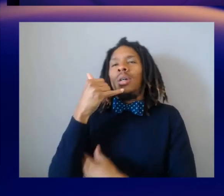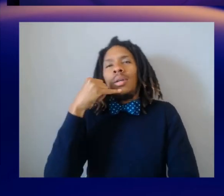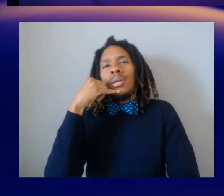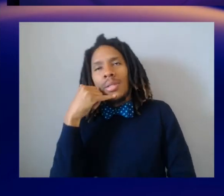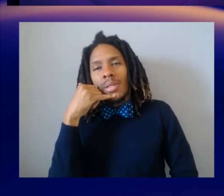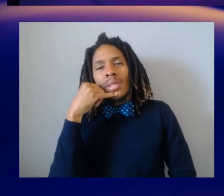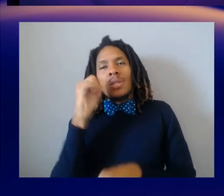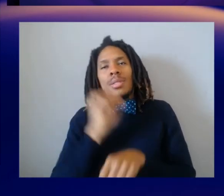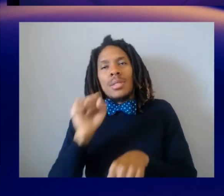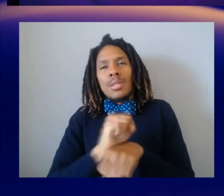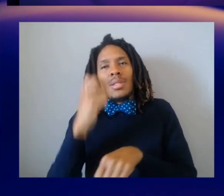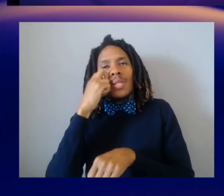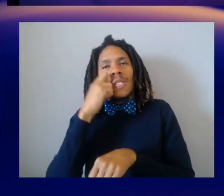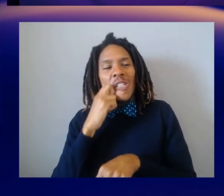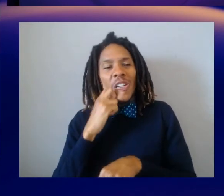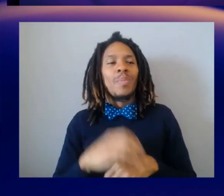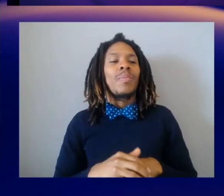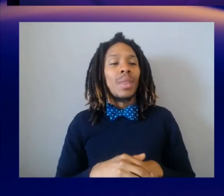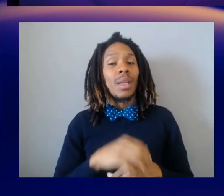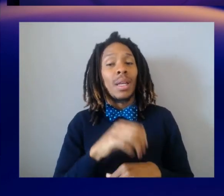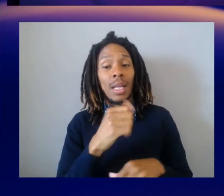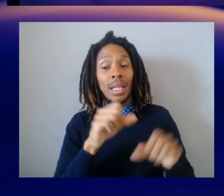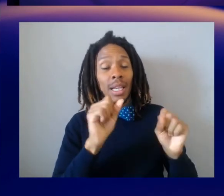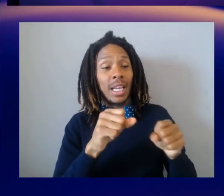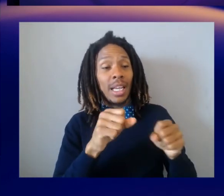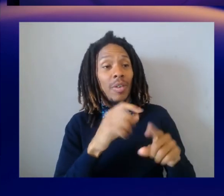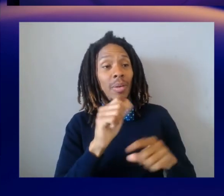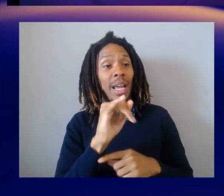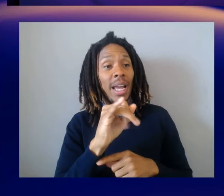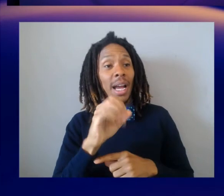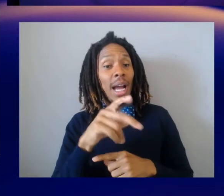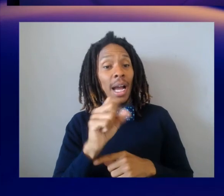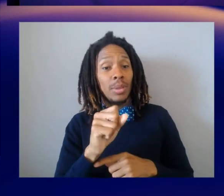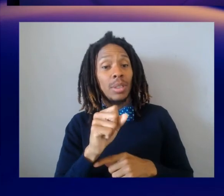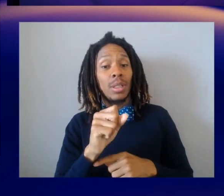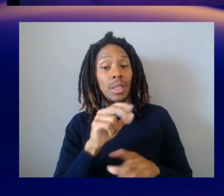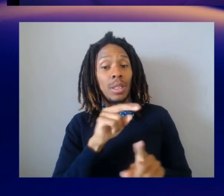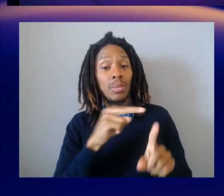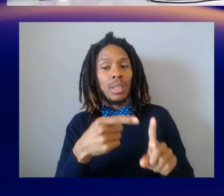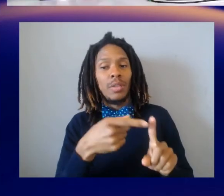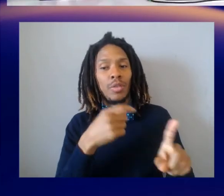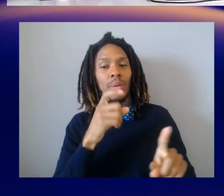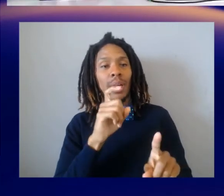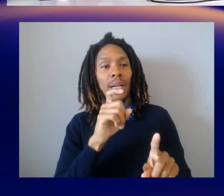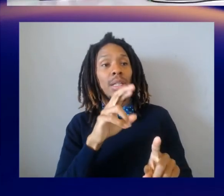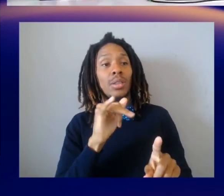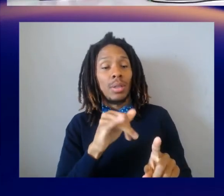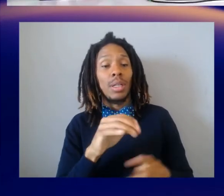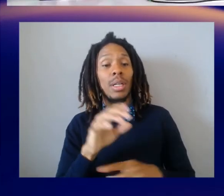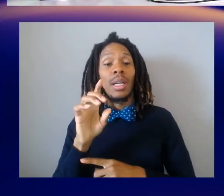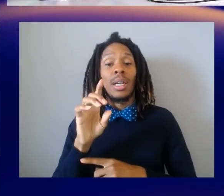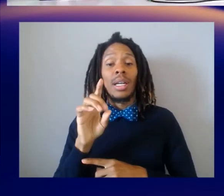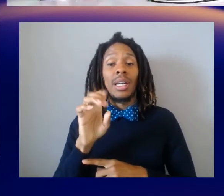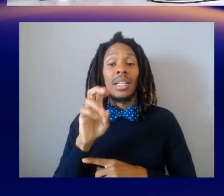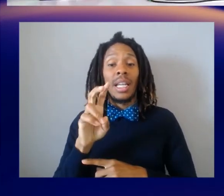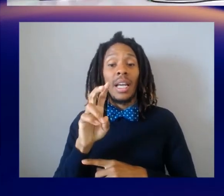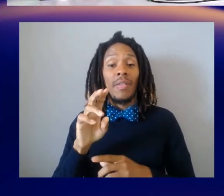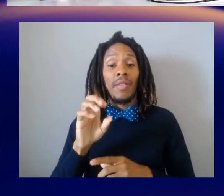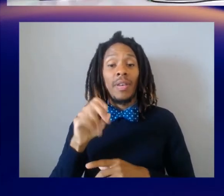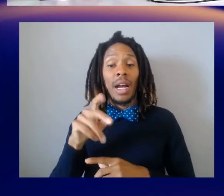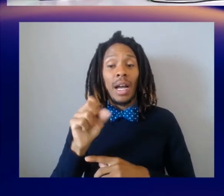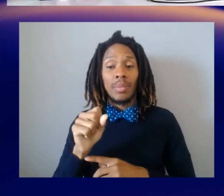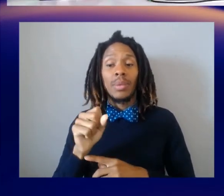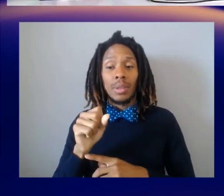So another capability we have from an AIOps perspective is, this is from X-Ray. So where Devops Guru is taking a look at data from not